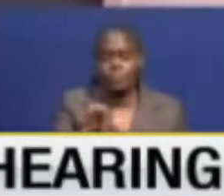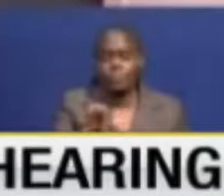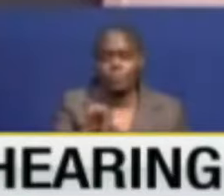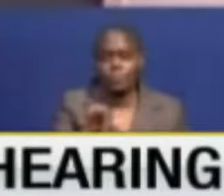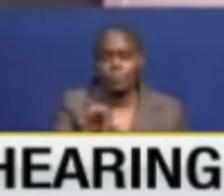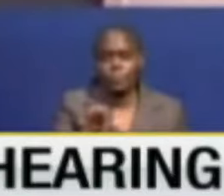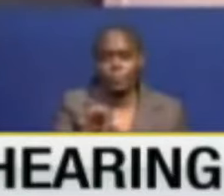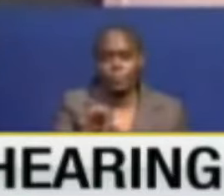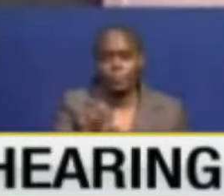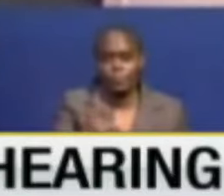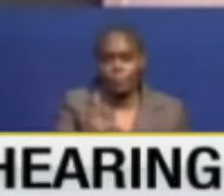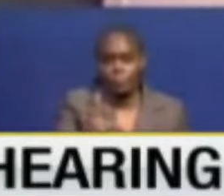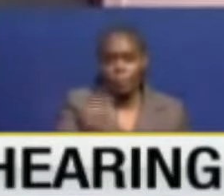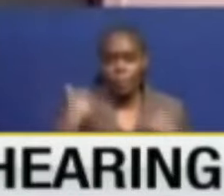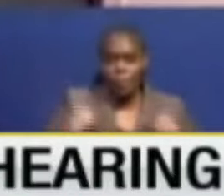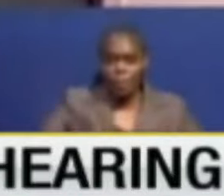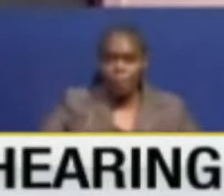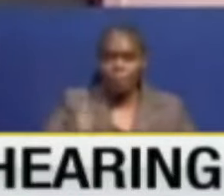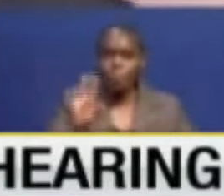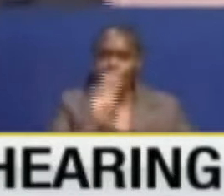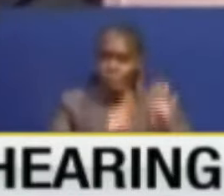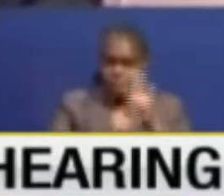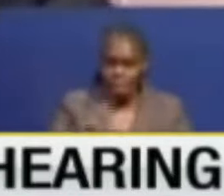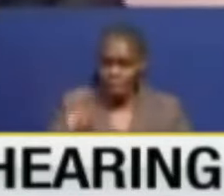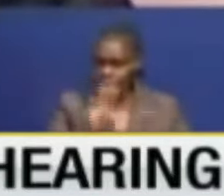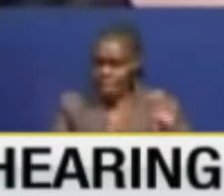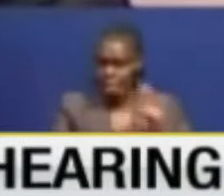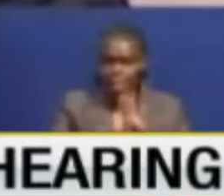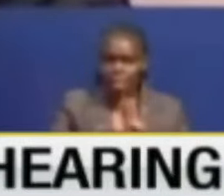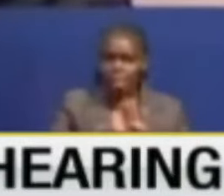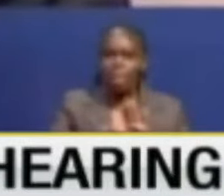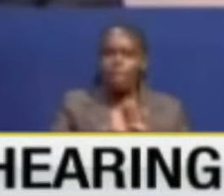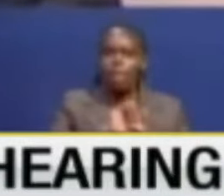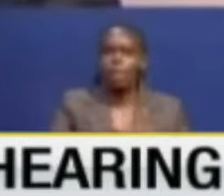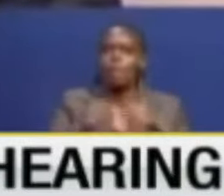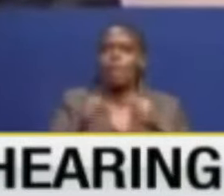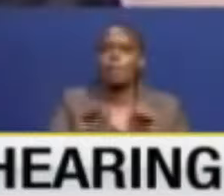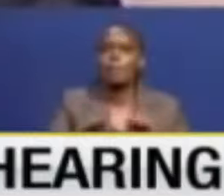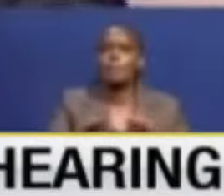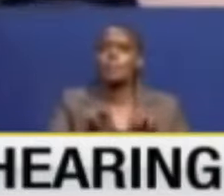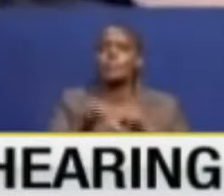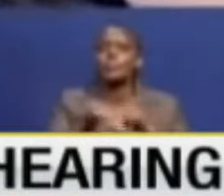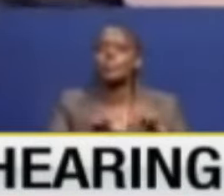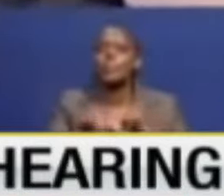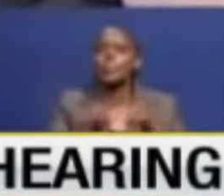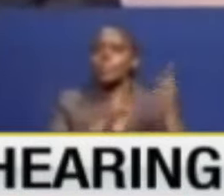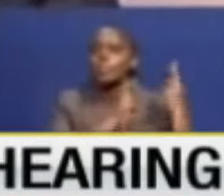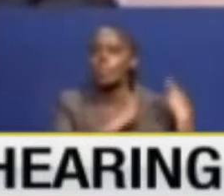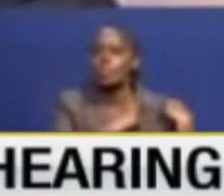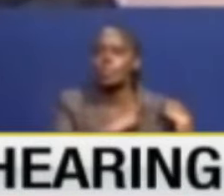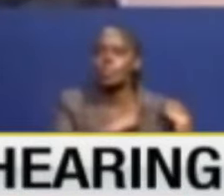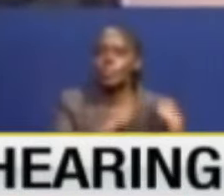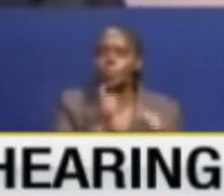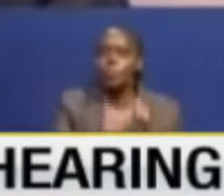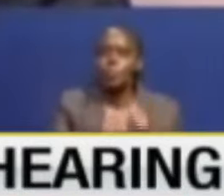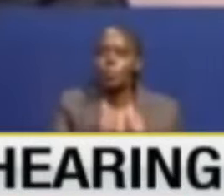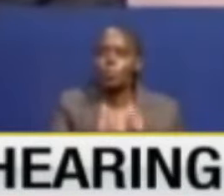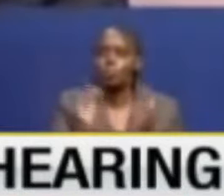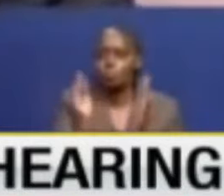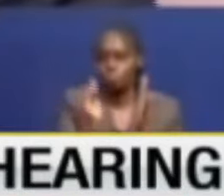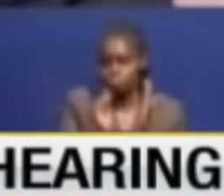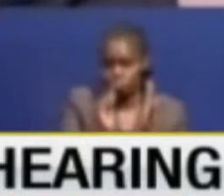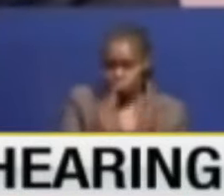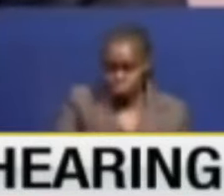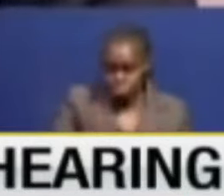The measures of one's personal character is attributed to the ability to manage the responsibilities that has been bestowed